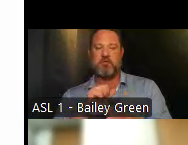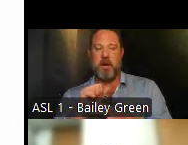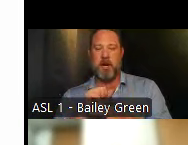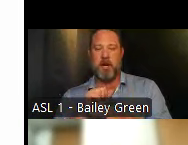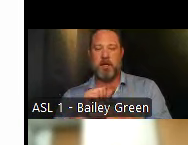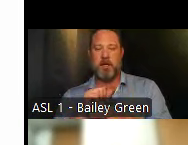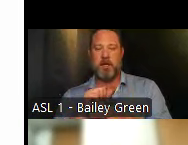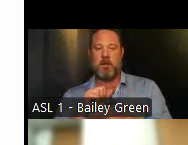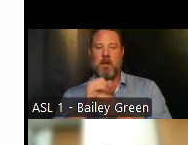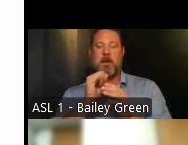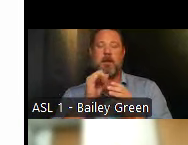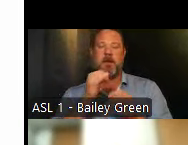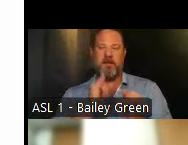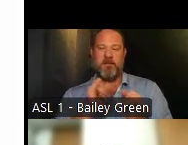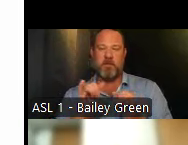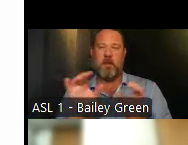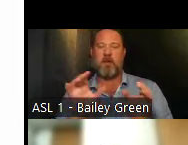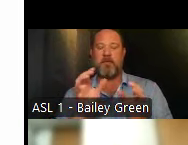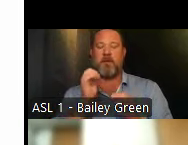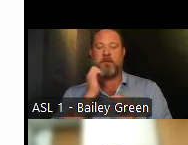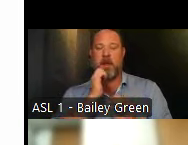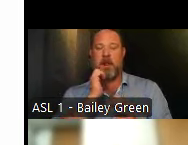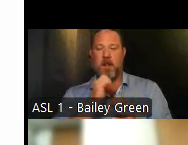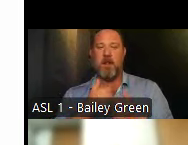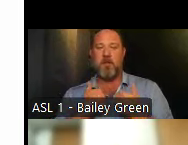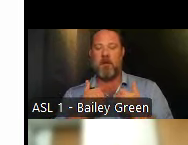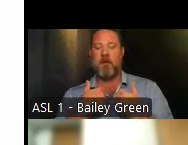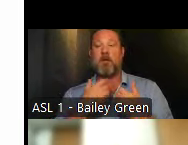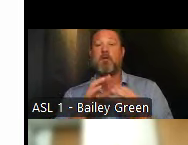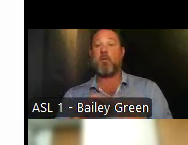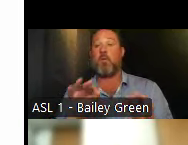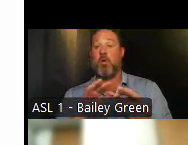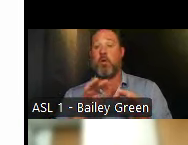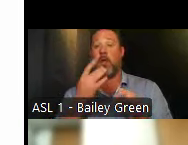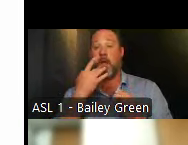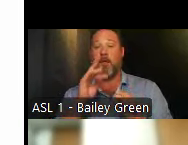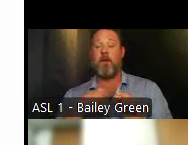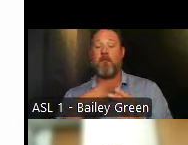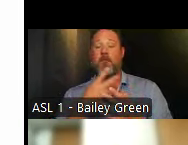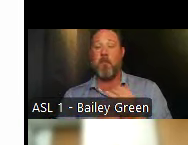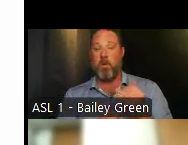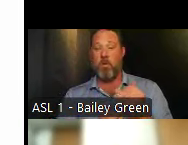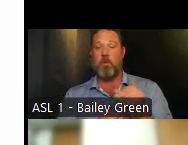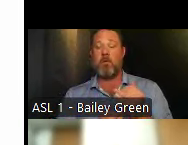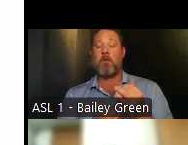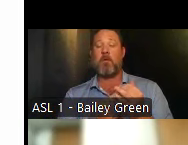and involve individuals with their activities of daily living. It's worth noting that California has both affiliated